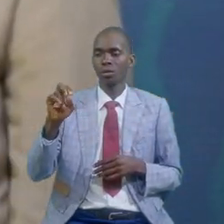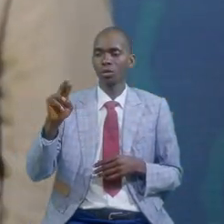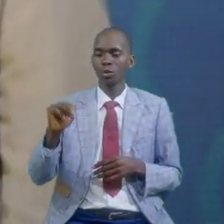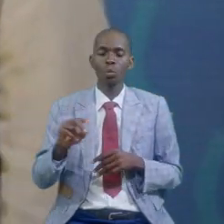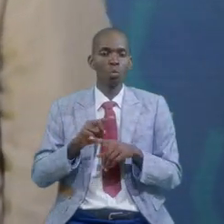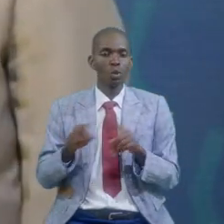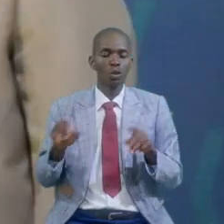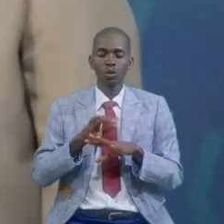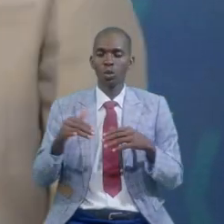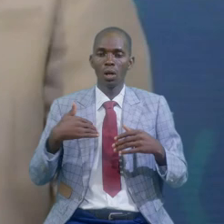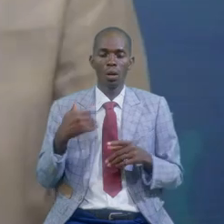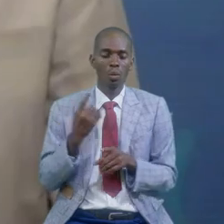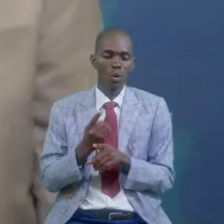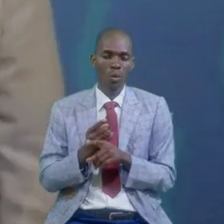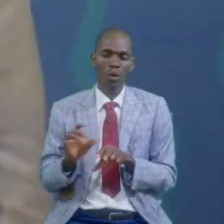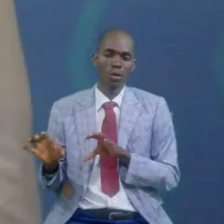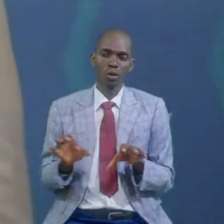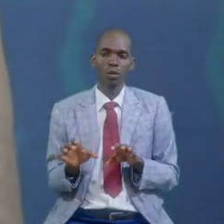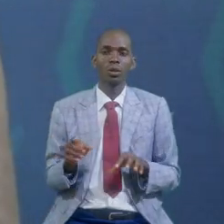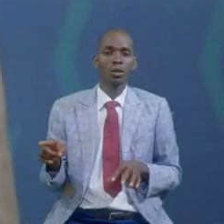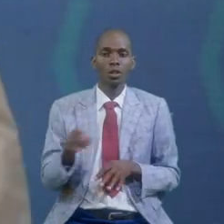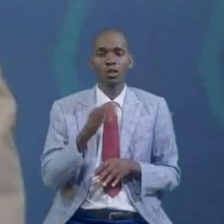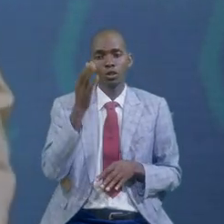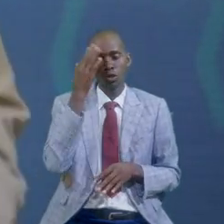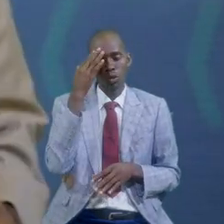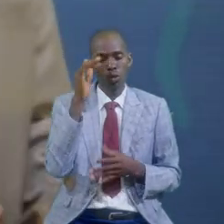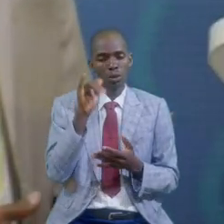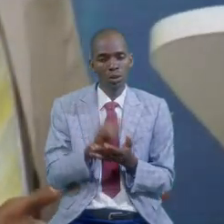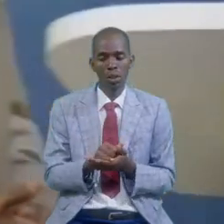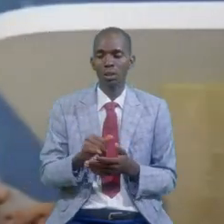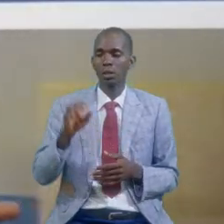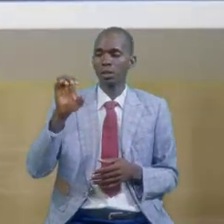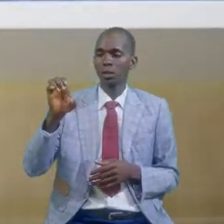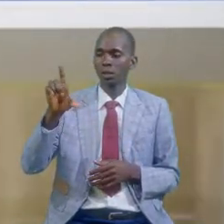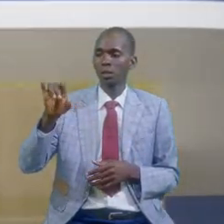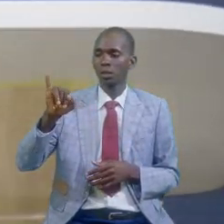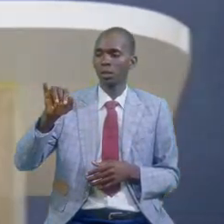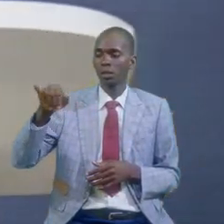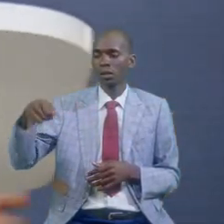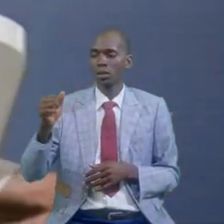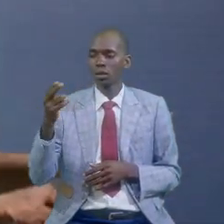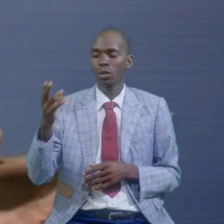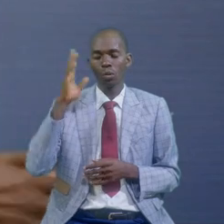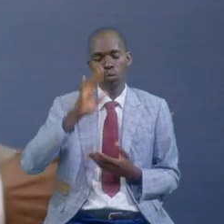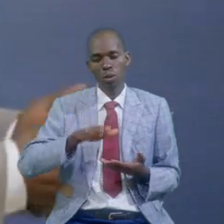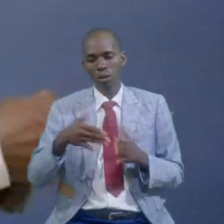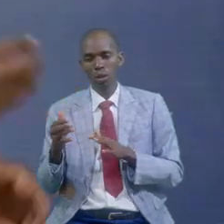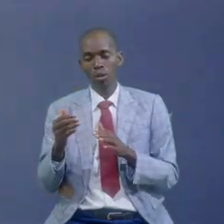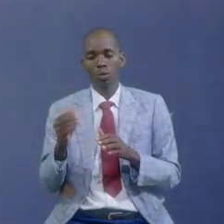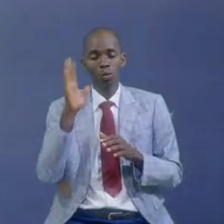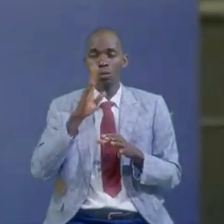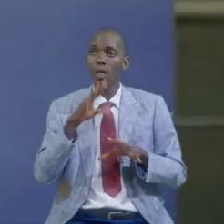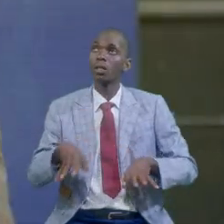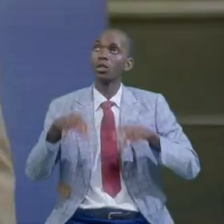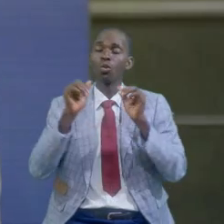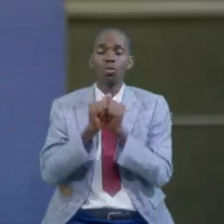Elijah away without seeing death, but they didn't act on that. They didn't follow. They